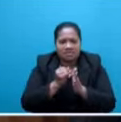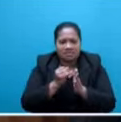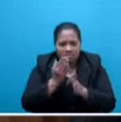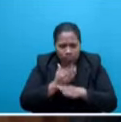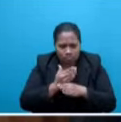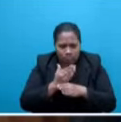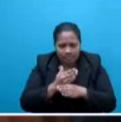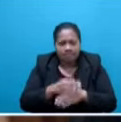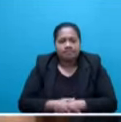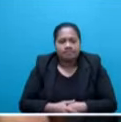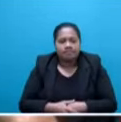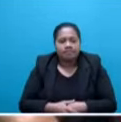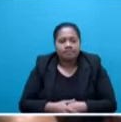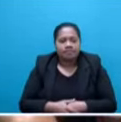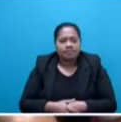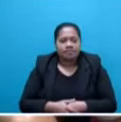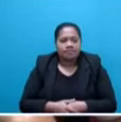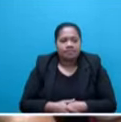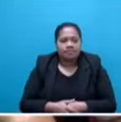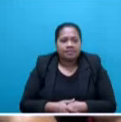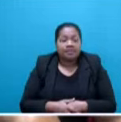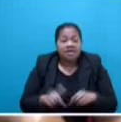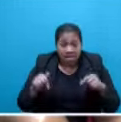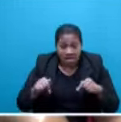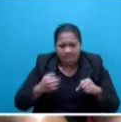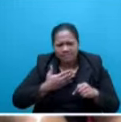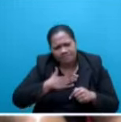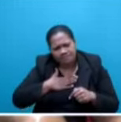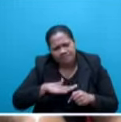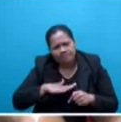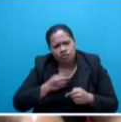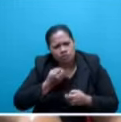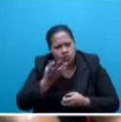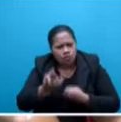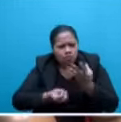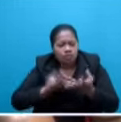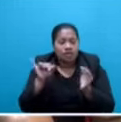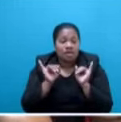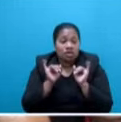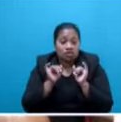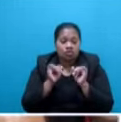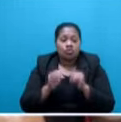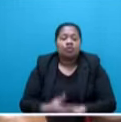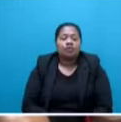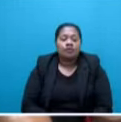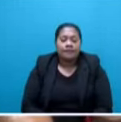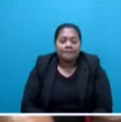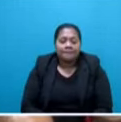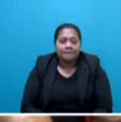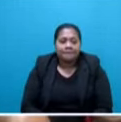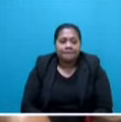Here, I would like to address one of these issues raised by Honorable Rote